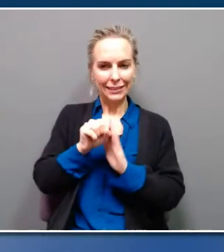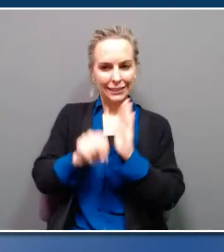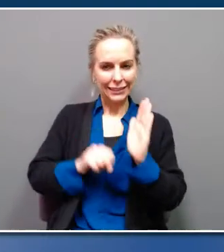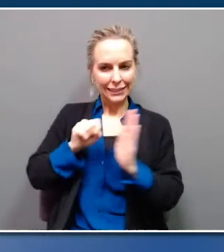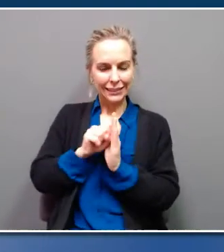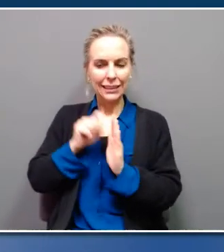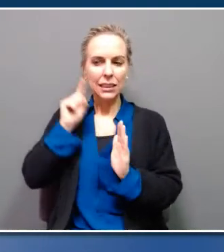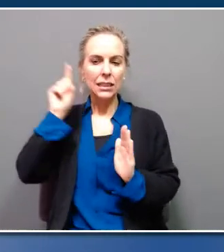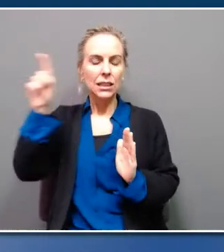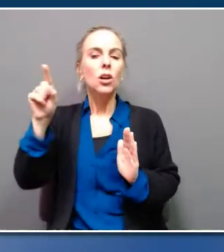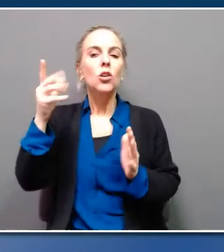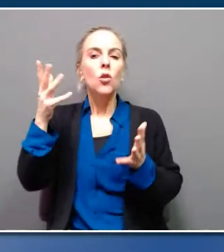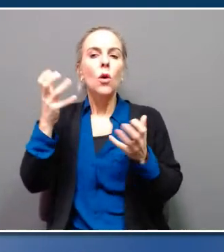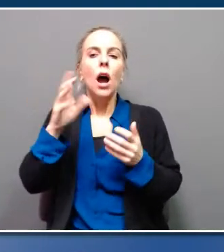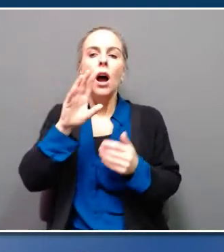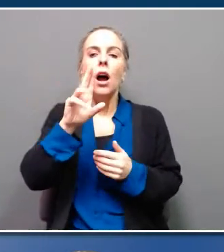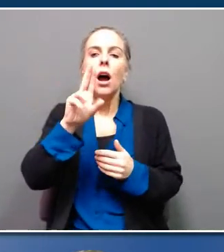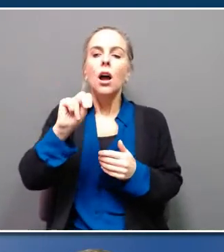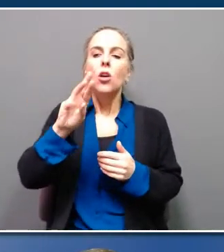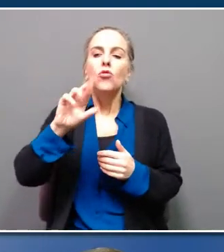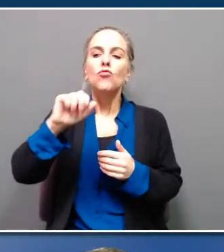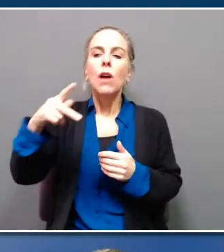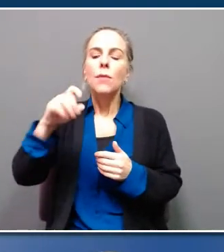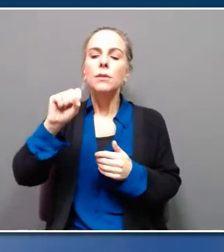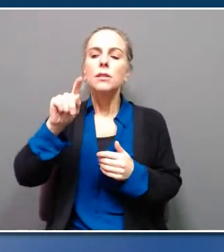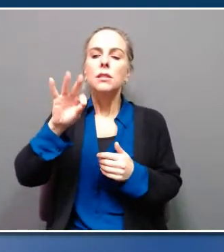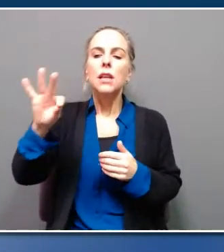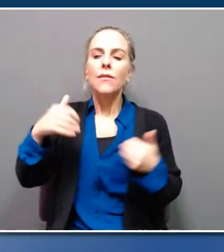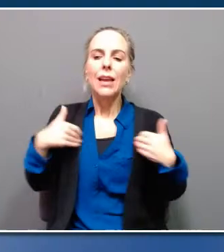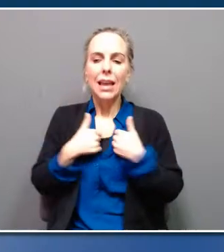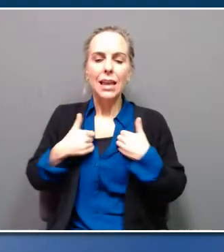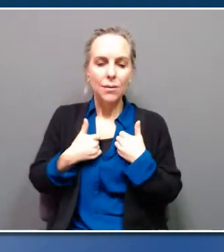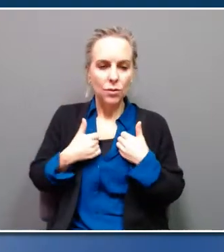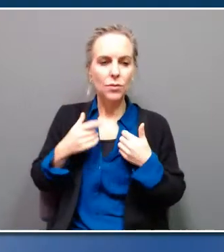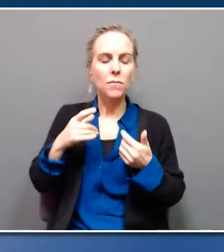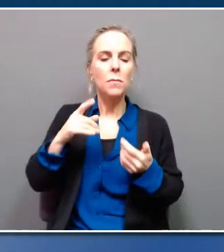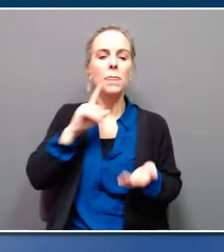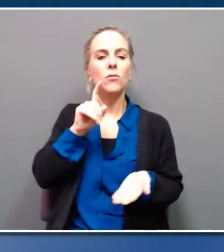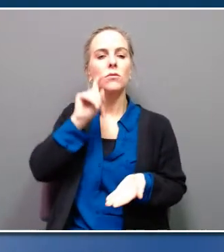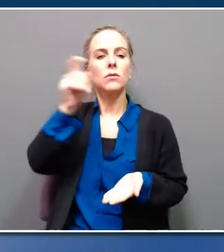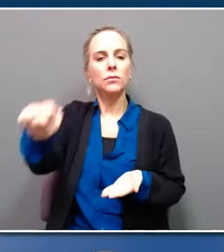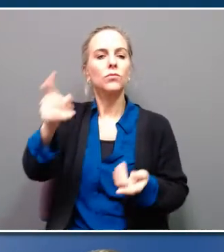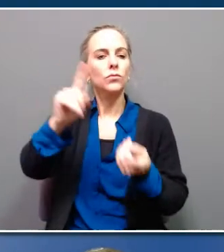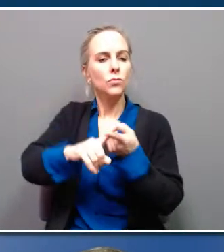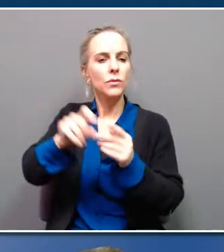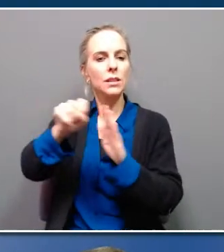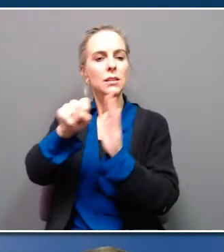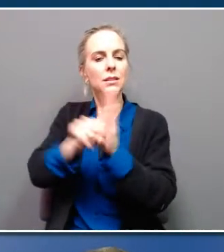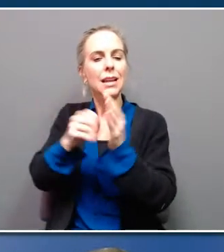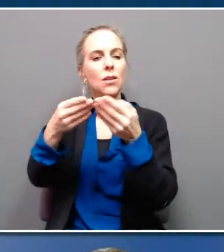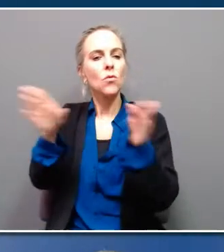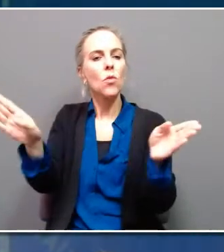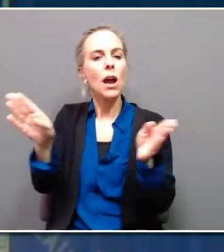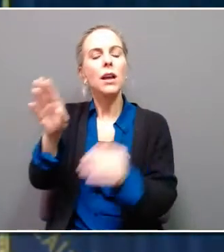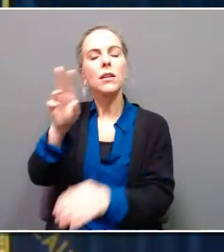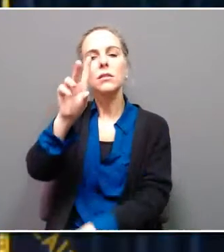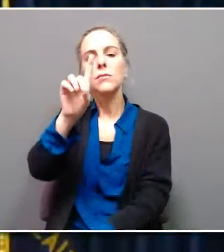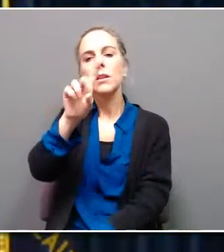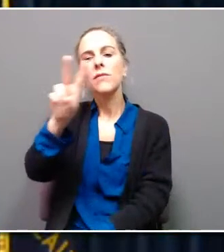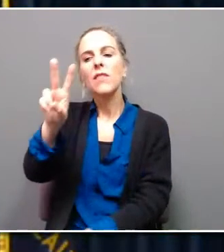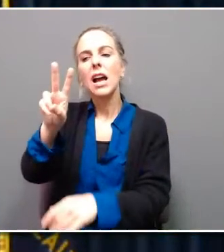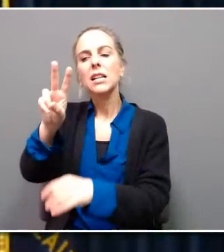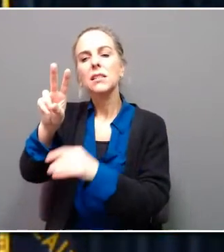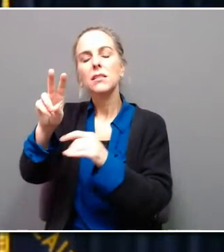unwrapped stuffed animals and journals to donate to Zero V, the statewide coalition of domestic violence shelters. All donations